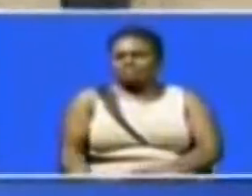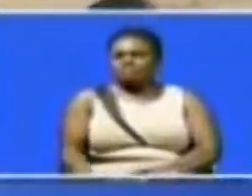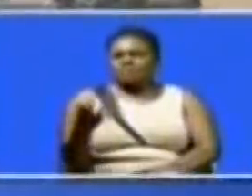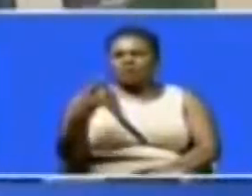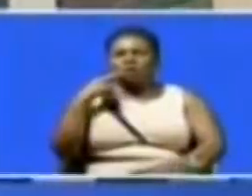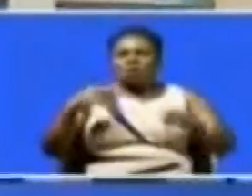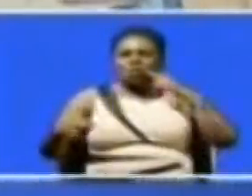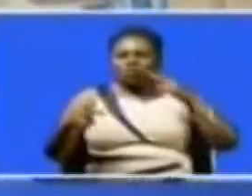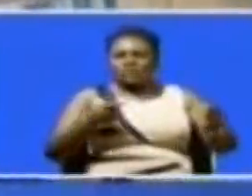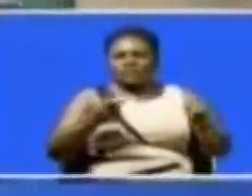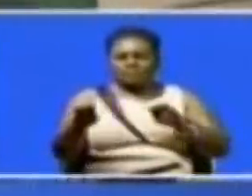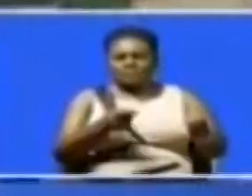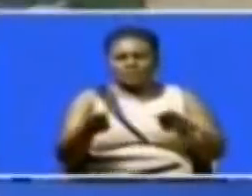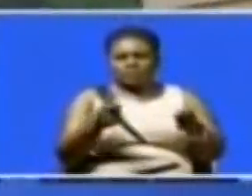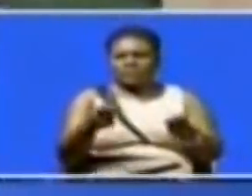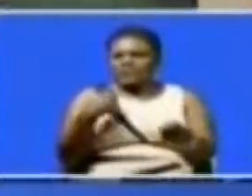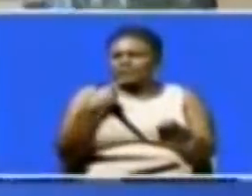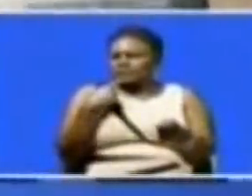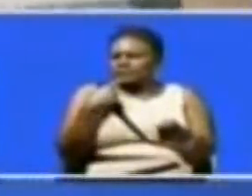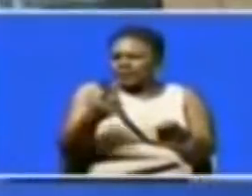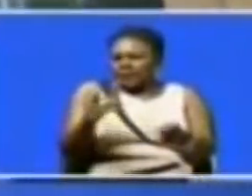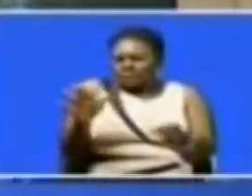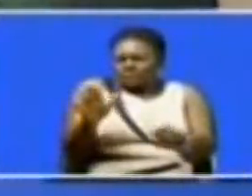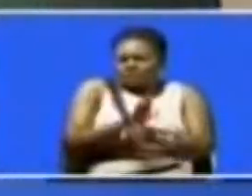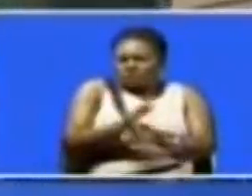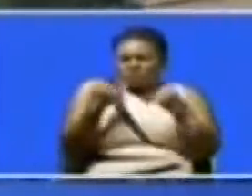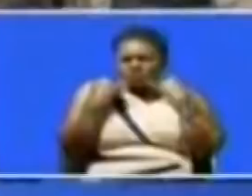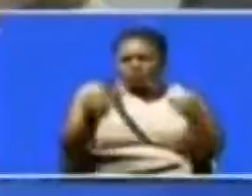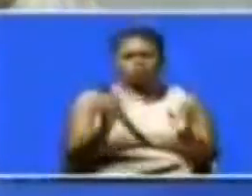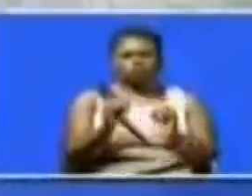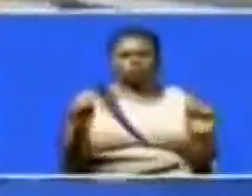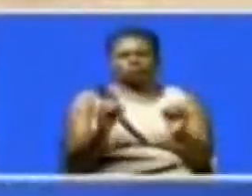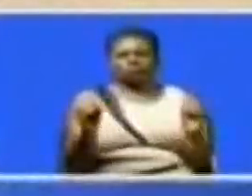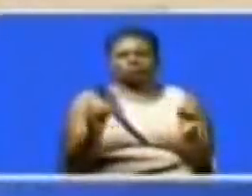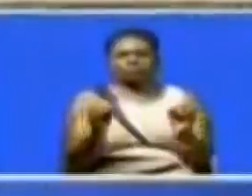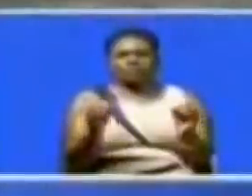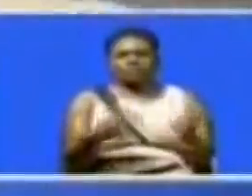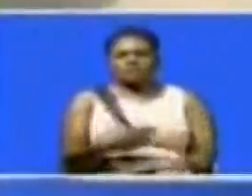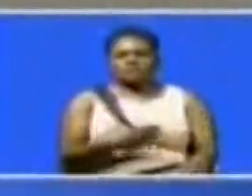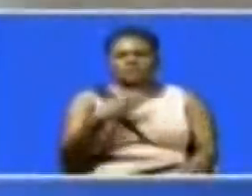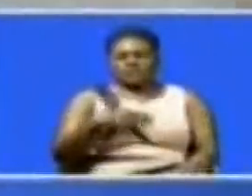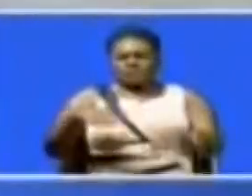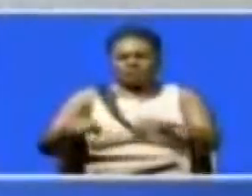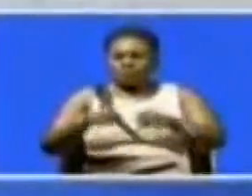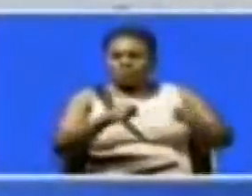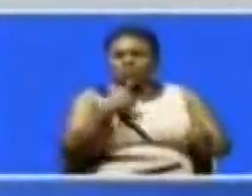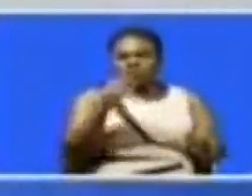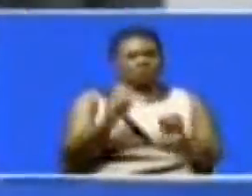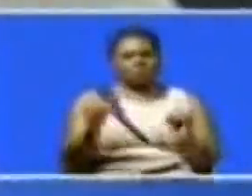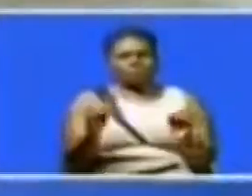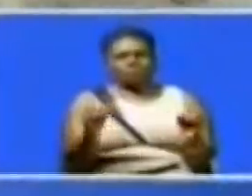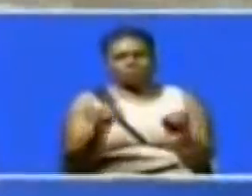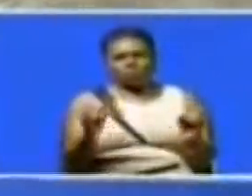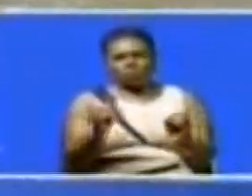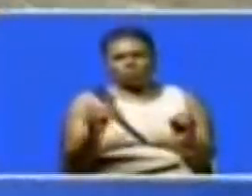The hotel management would not disclose the details of those who lost their lives, the number of guests who were booked into the hotel, nor